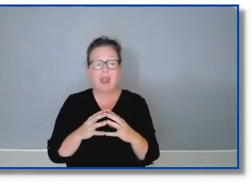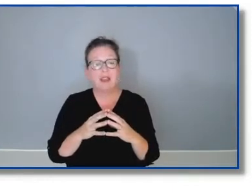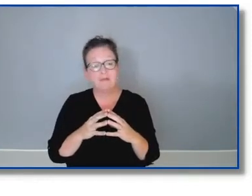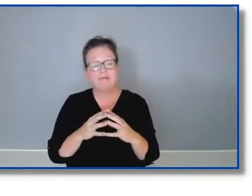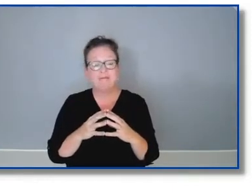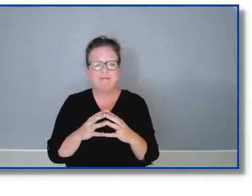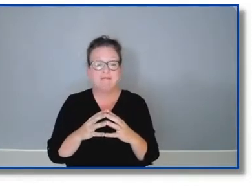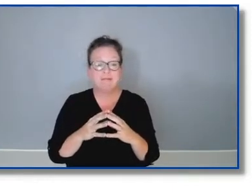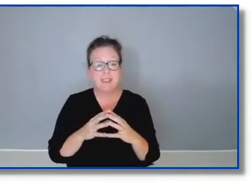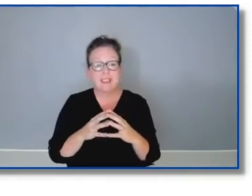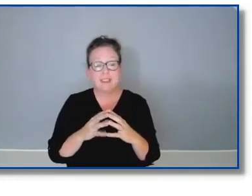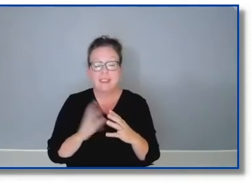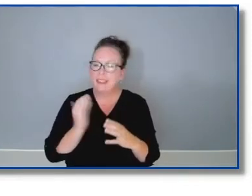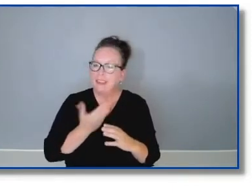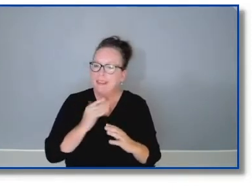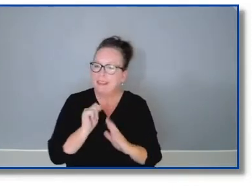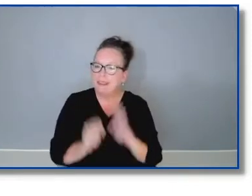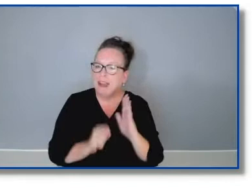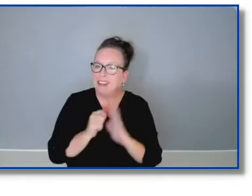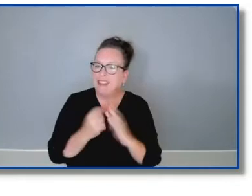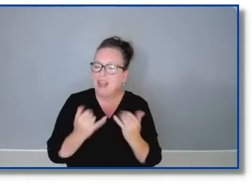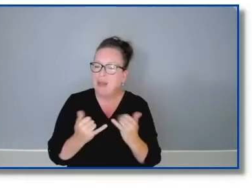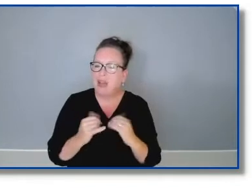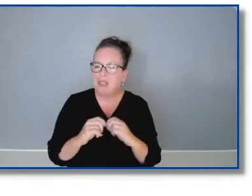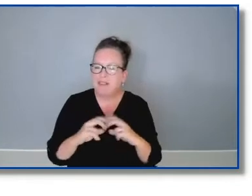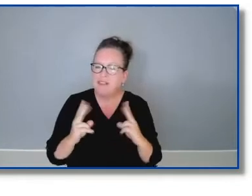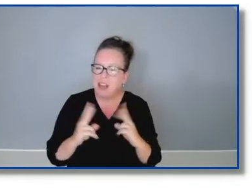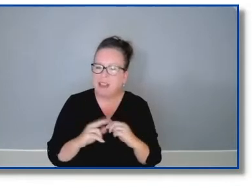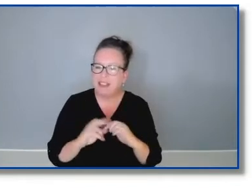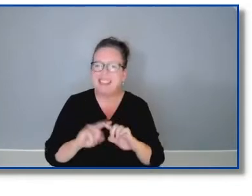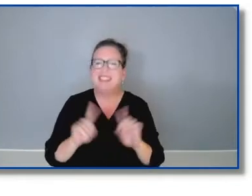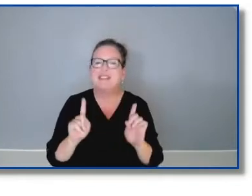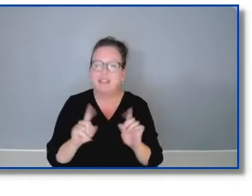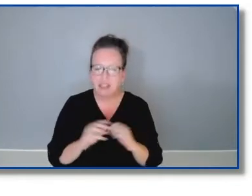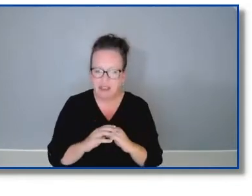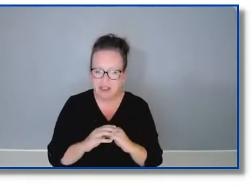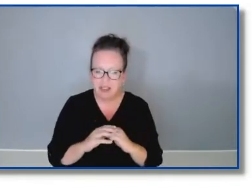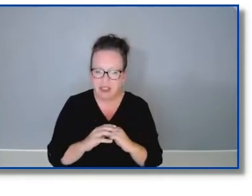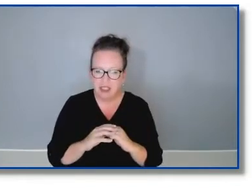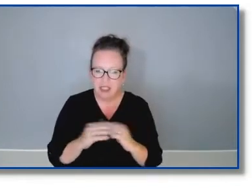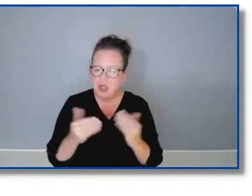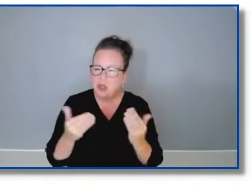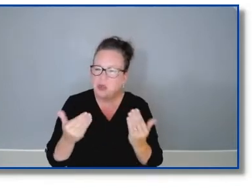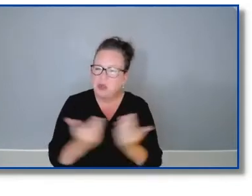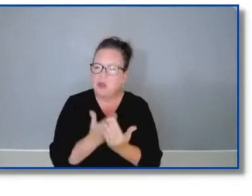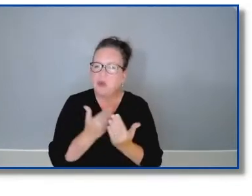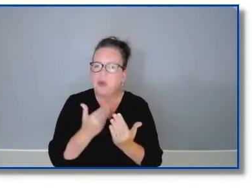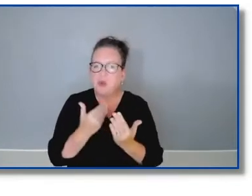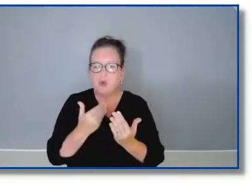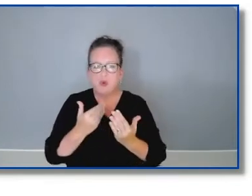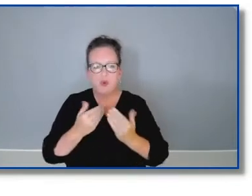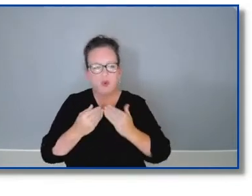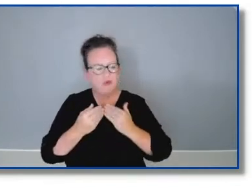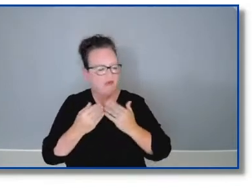of very different new kind of extractivism, which happens in